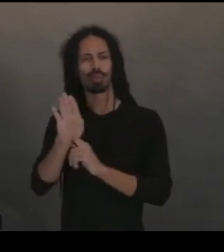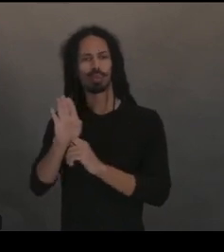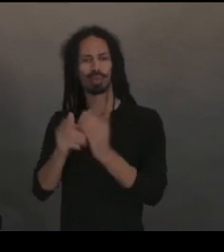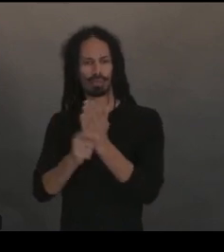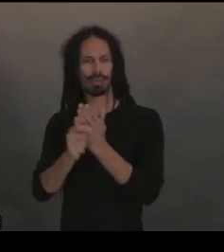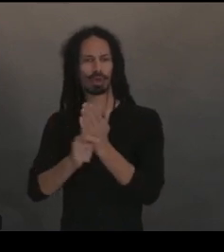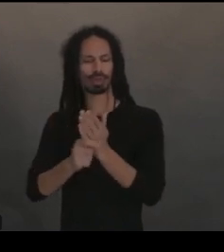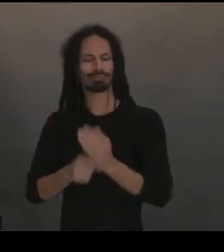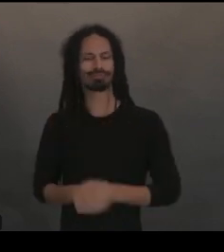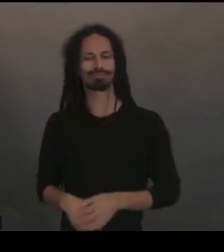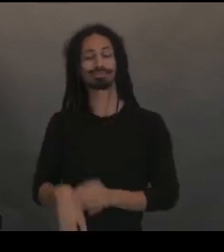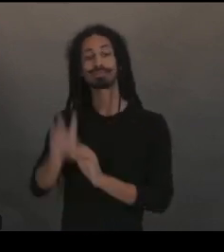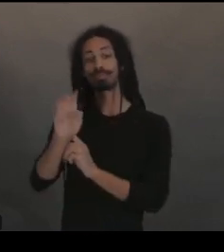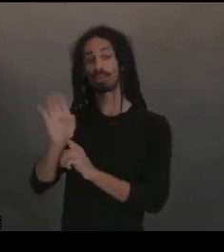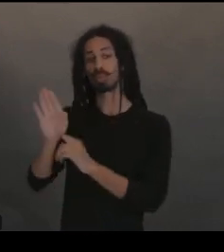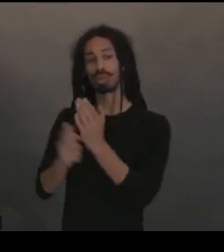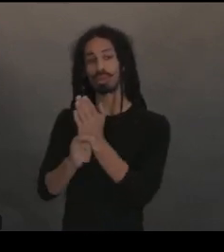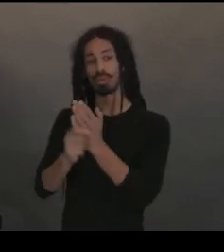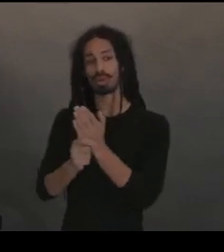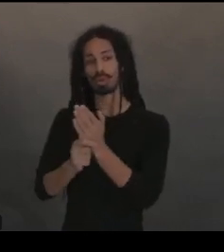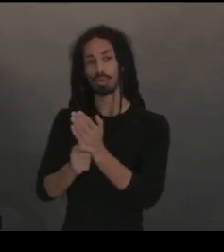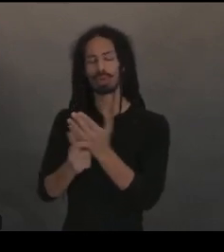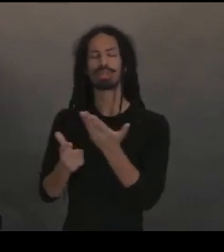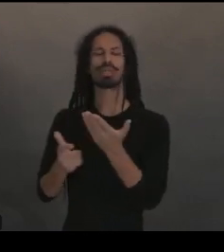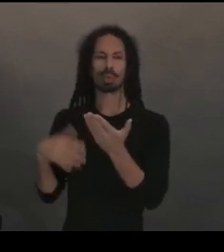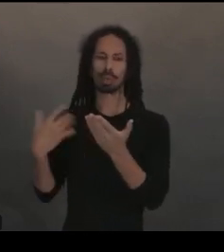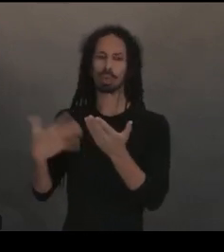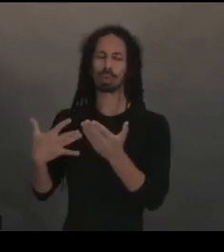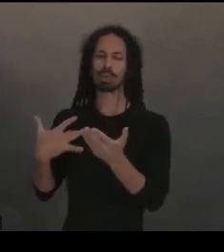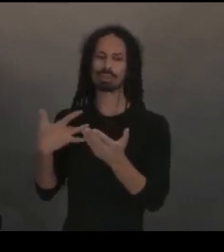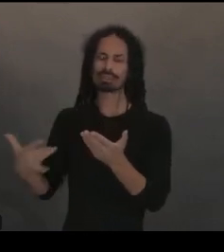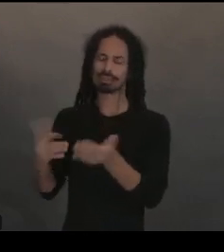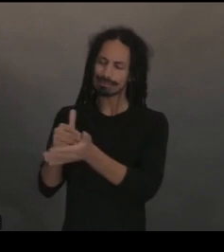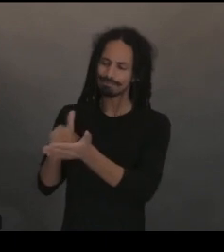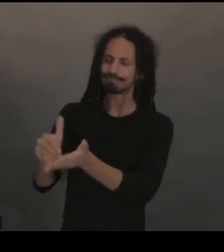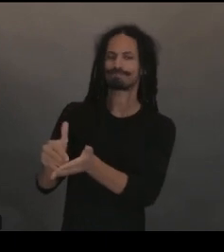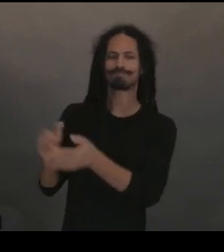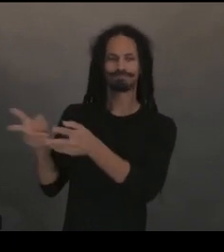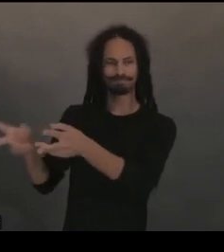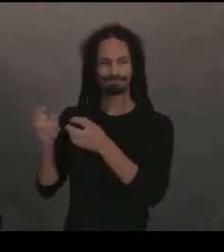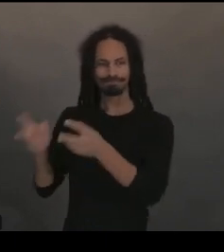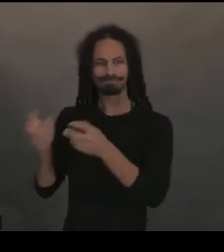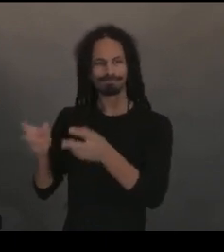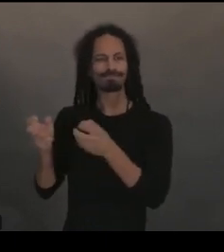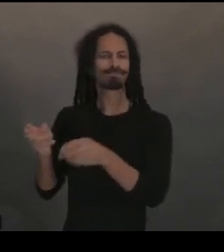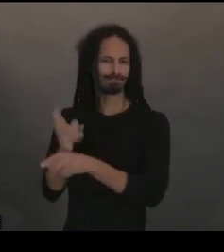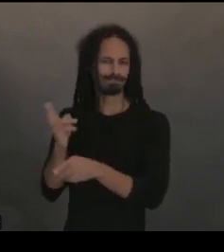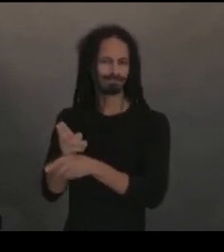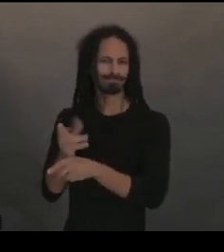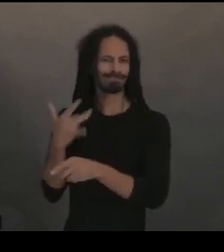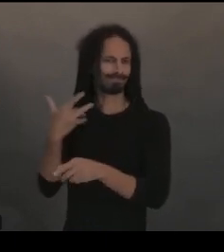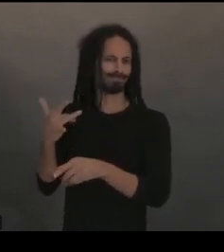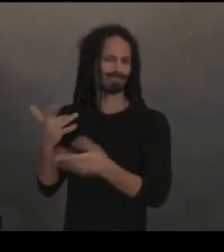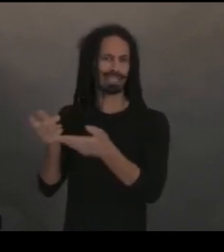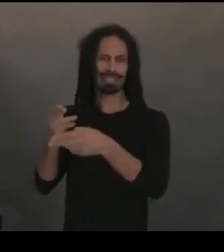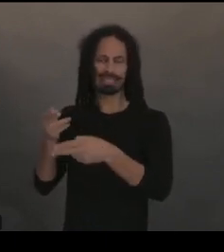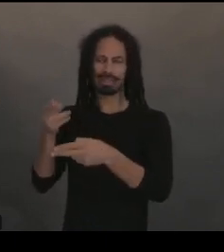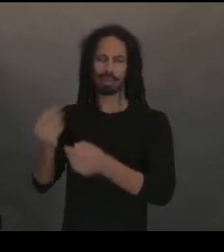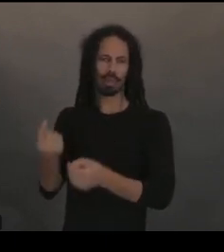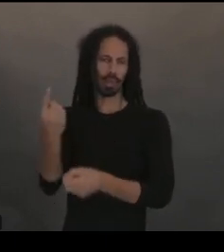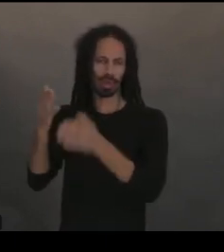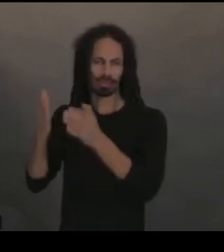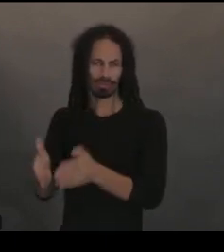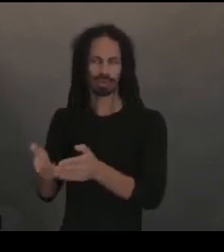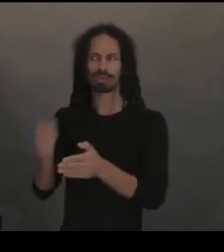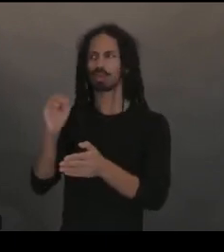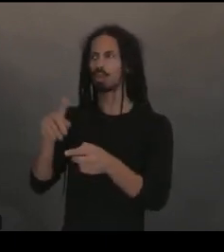So web articles are a common source of information. They are written by individuals or organization representatives